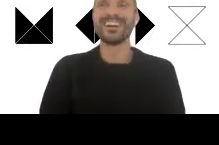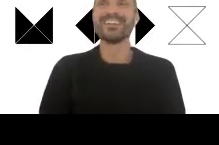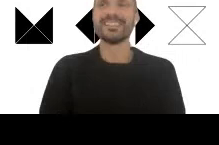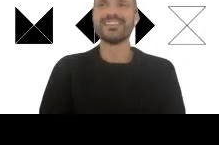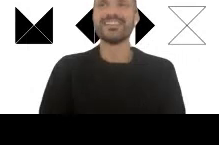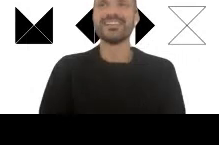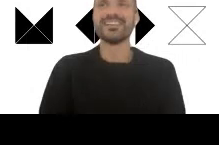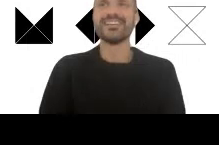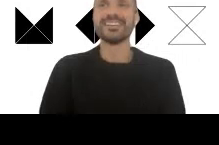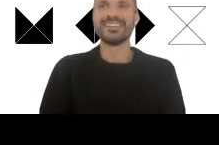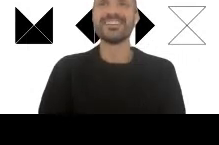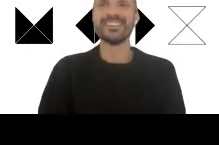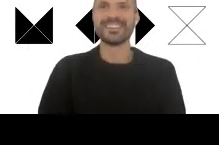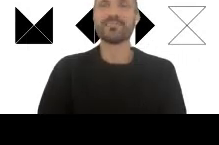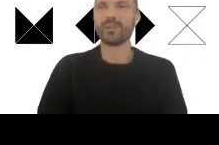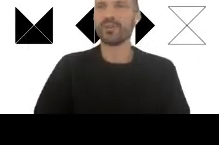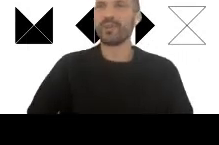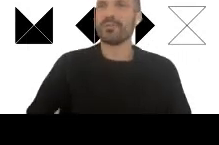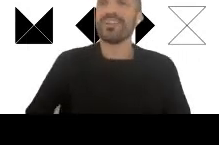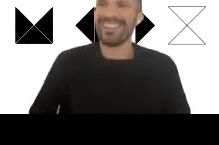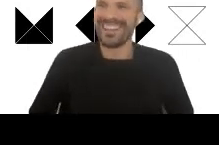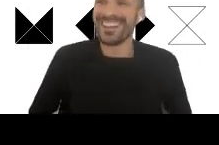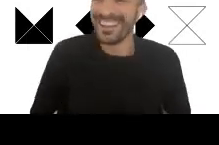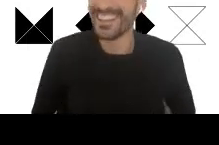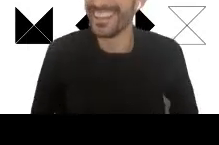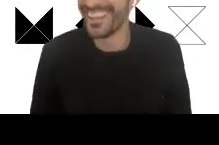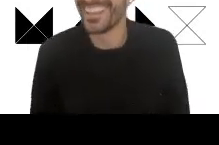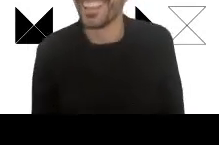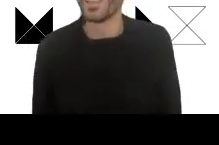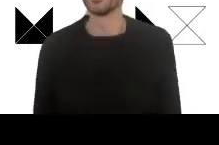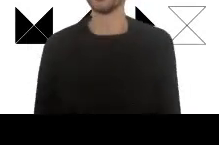convention with all these important people,